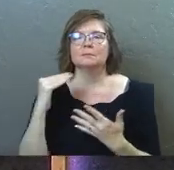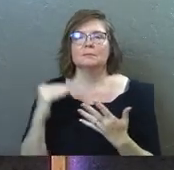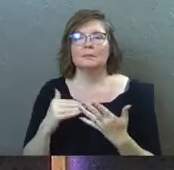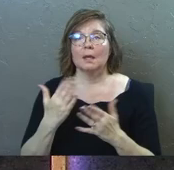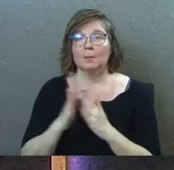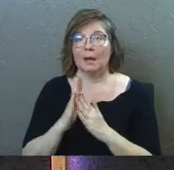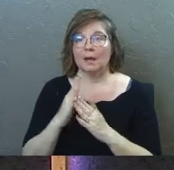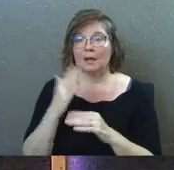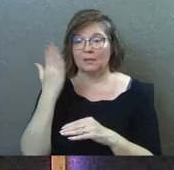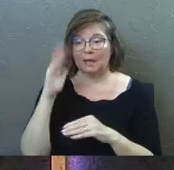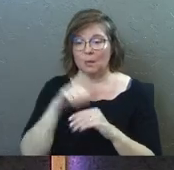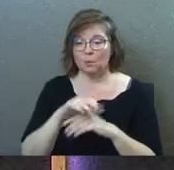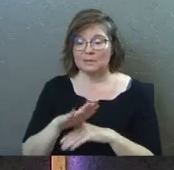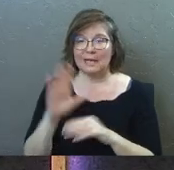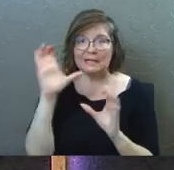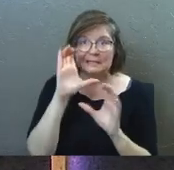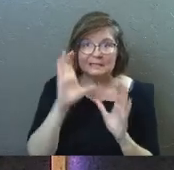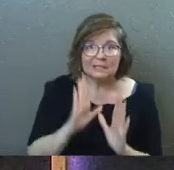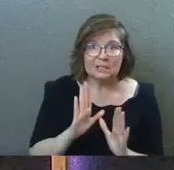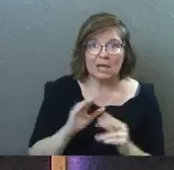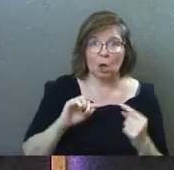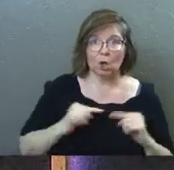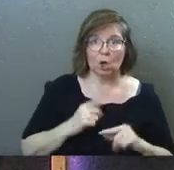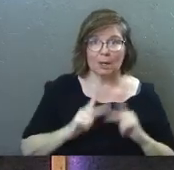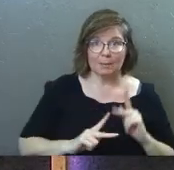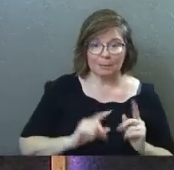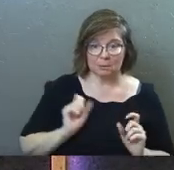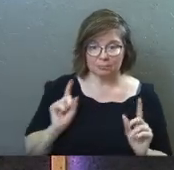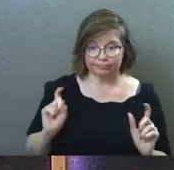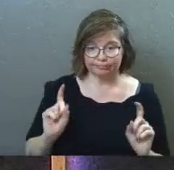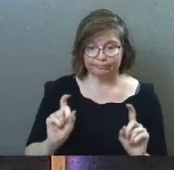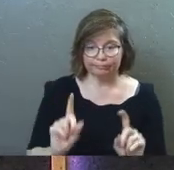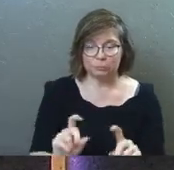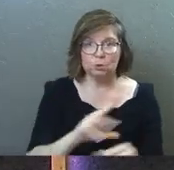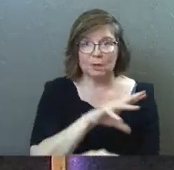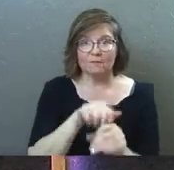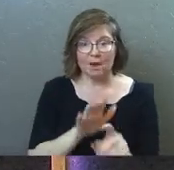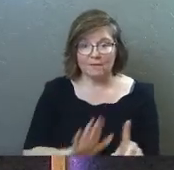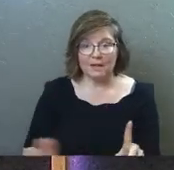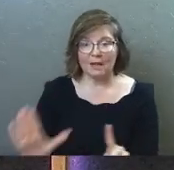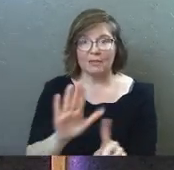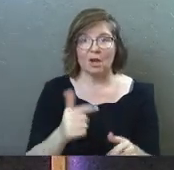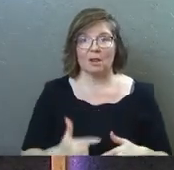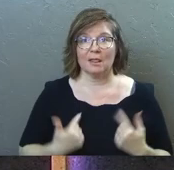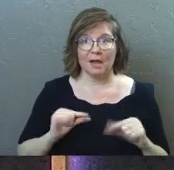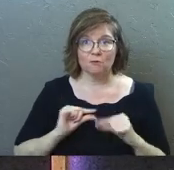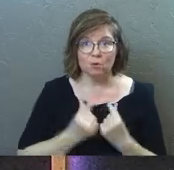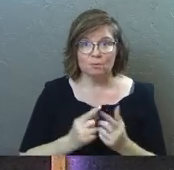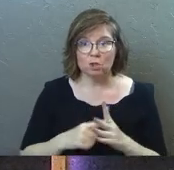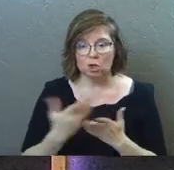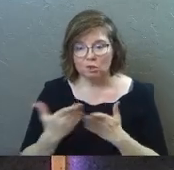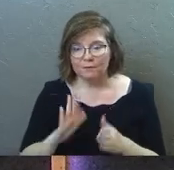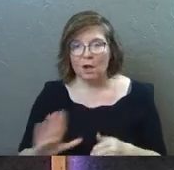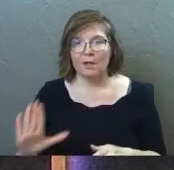God would send seekers and hurting people to them that could get involved in their life